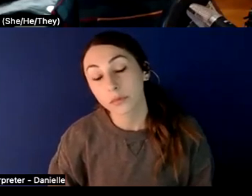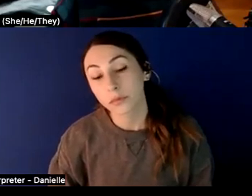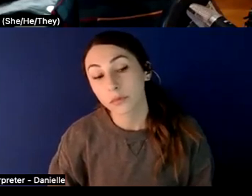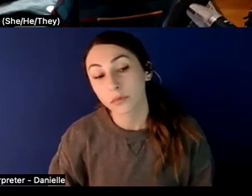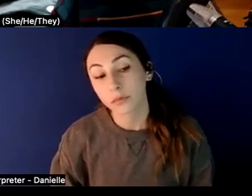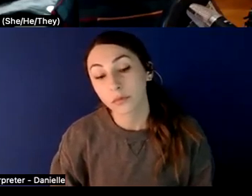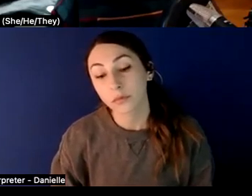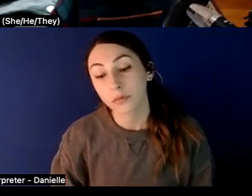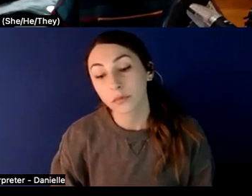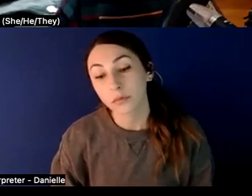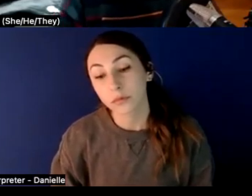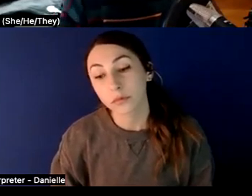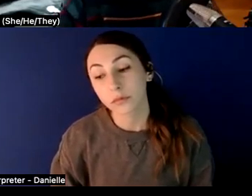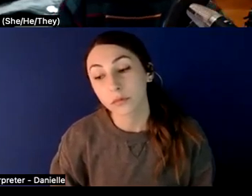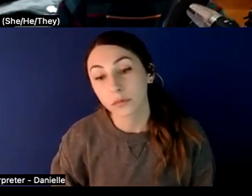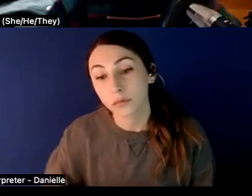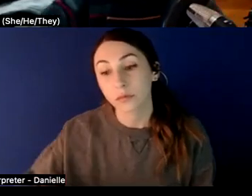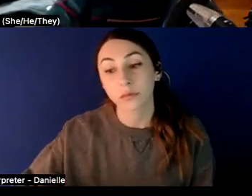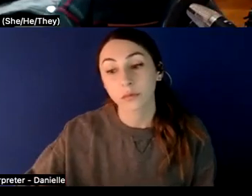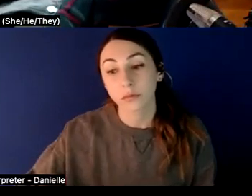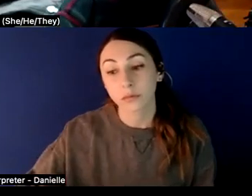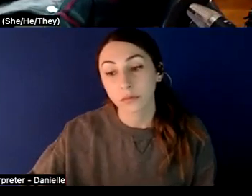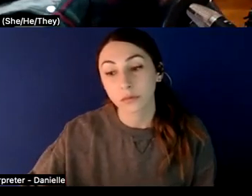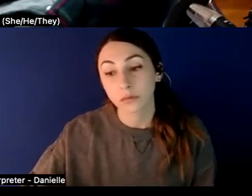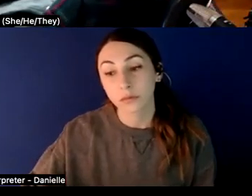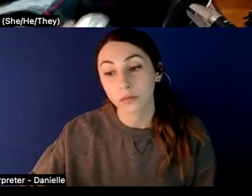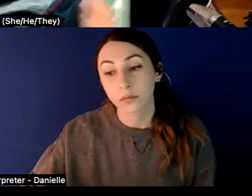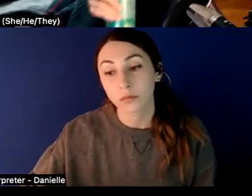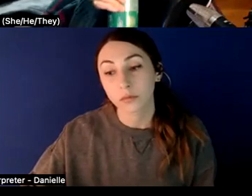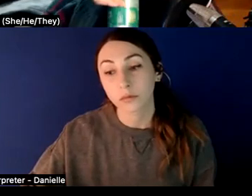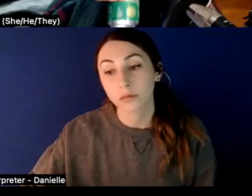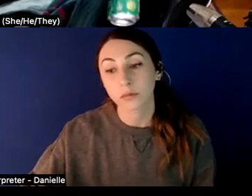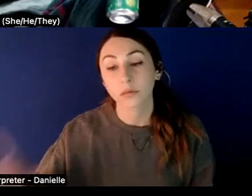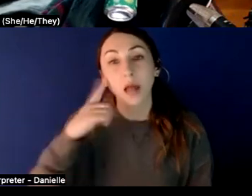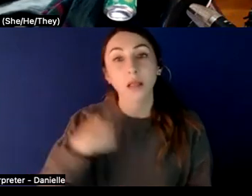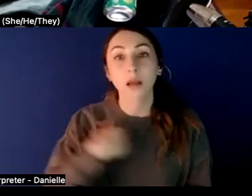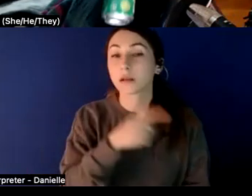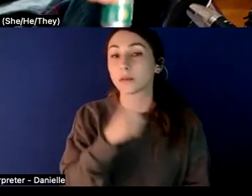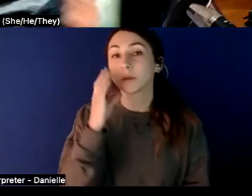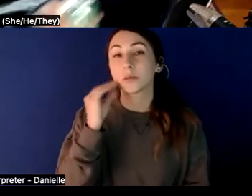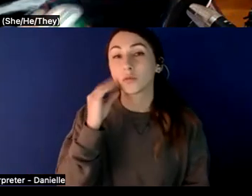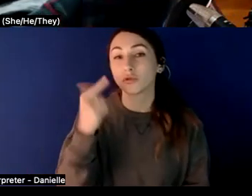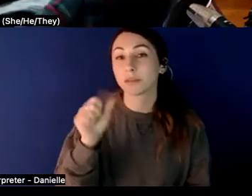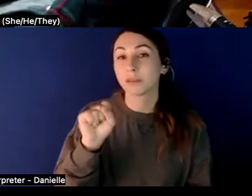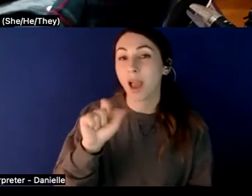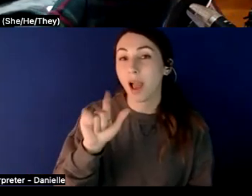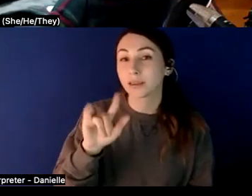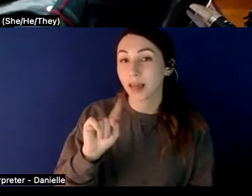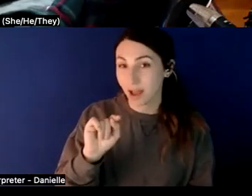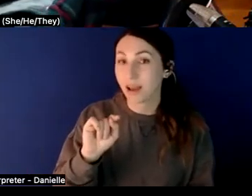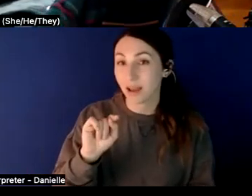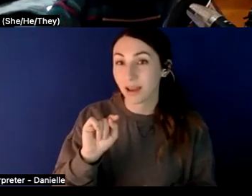think that a lot of us who are gaslit, like, do actually try to tell people what's going on. And I do remember telling some people who